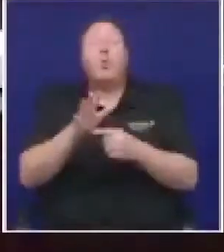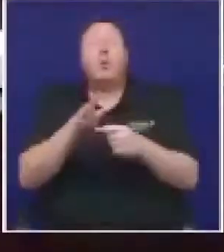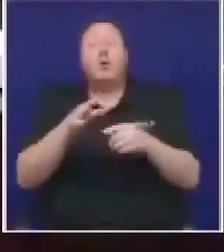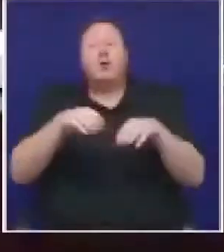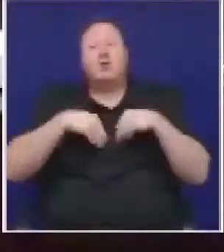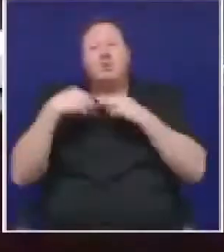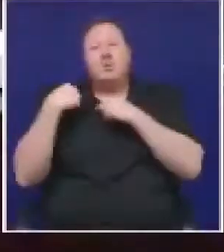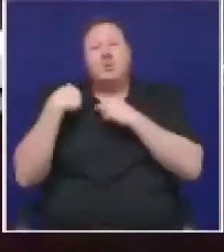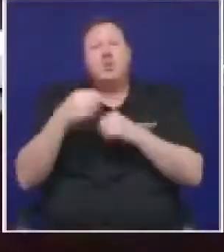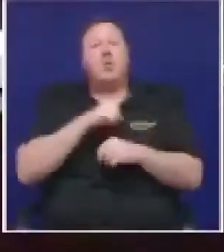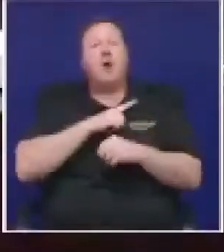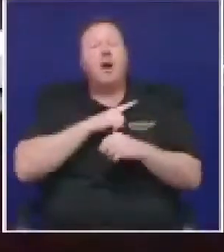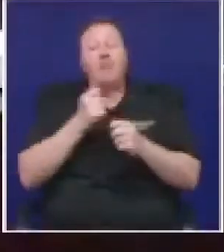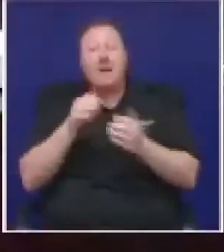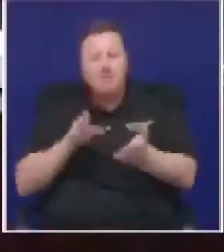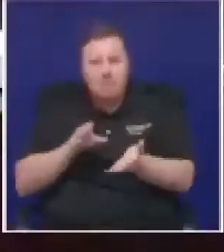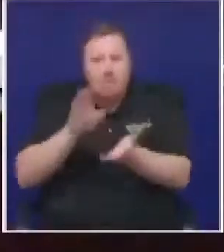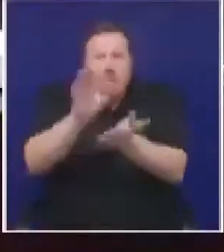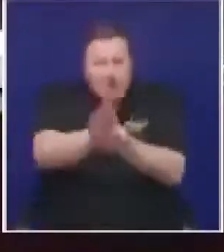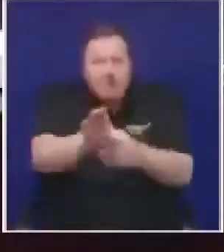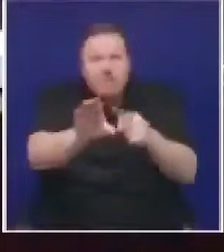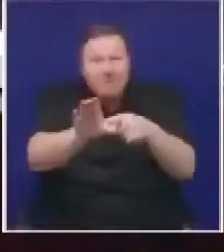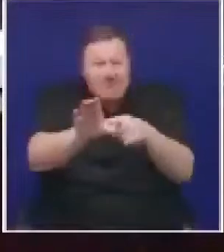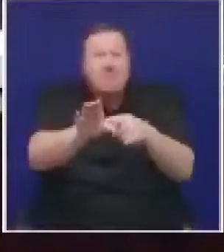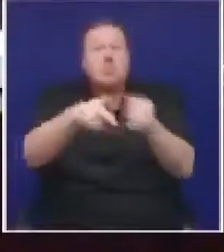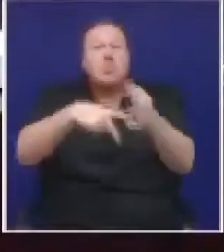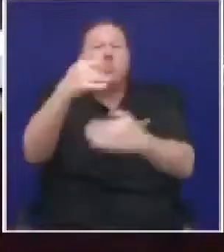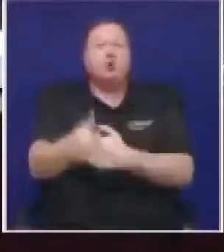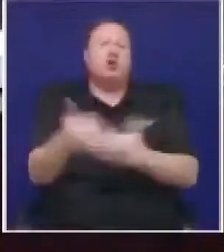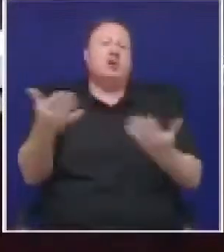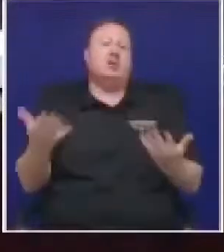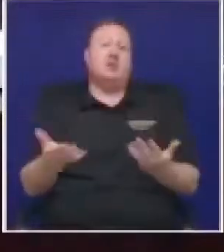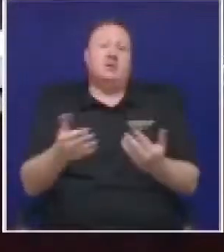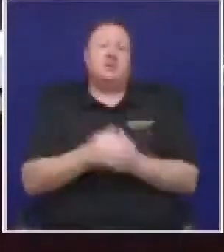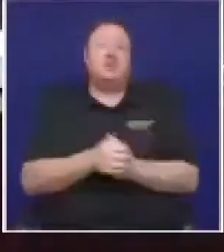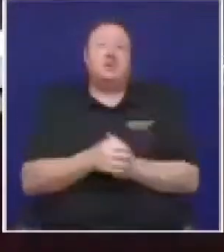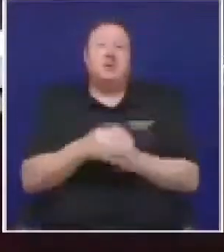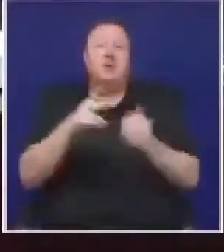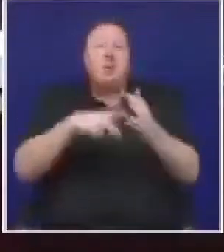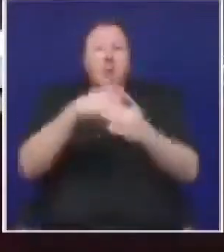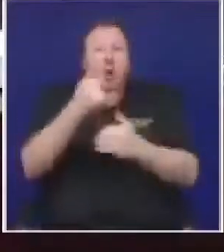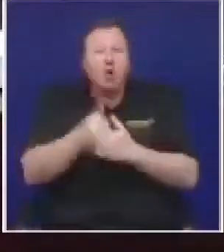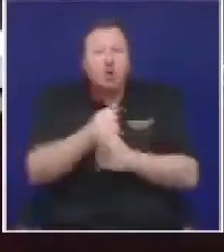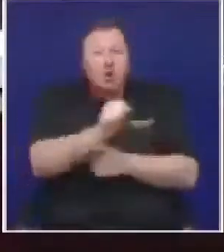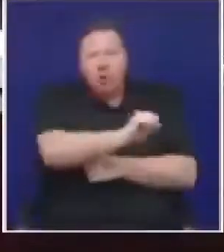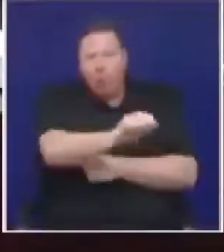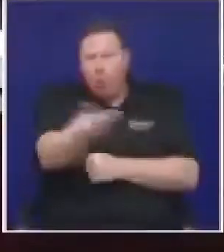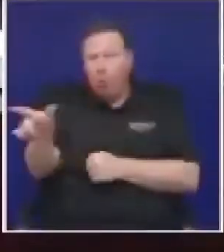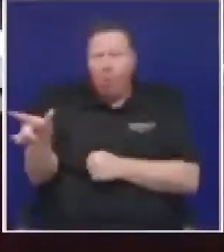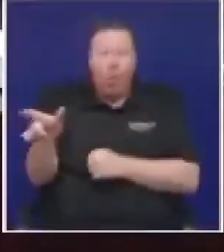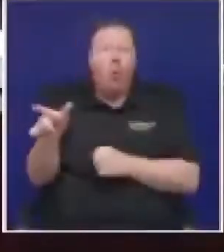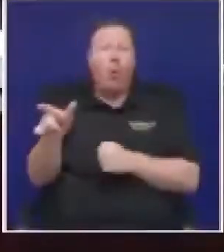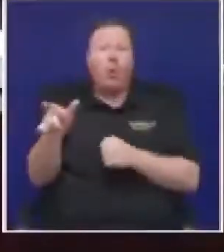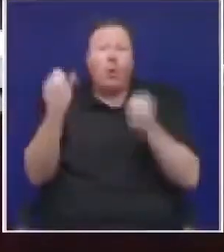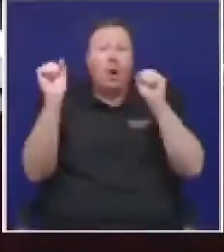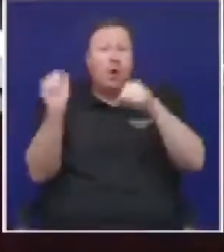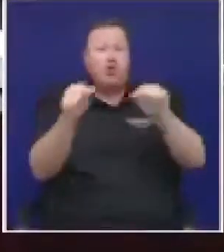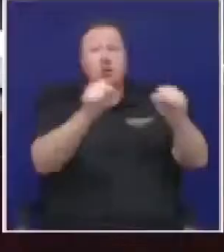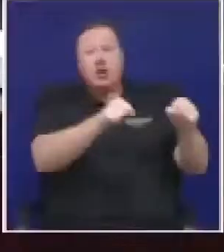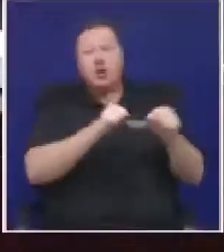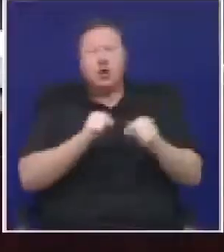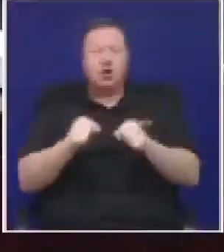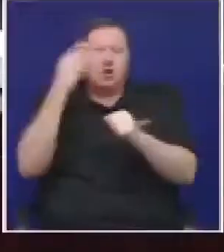goes to the projects. So once the project is agreed upon by all spheres of government,